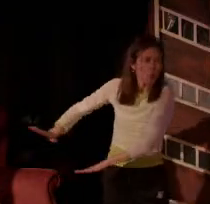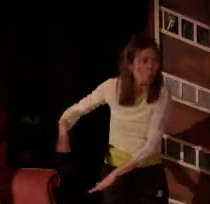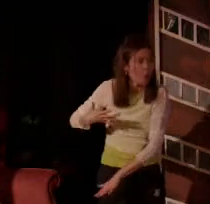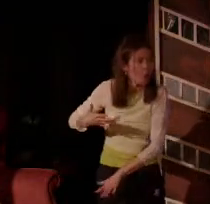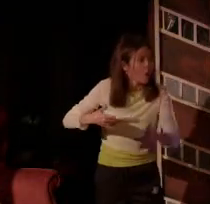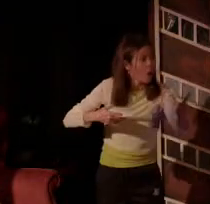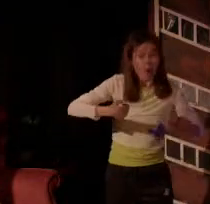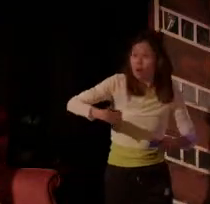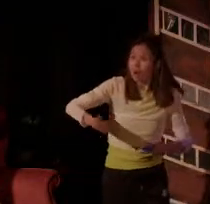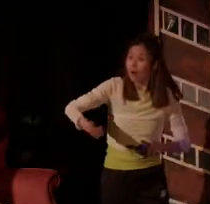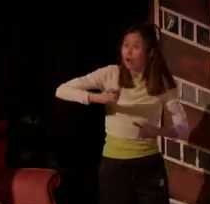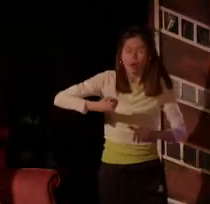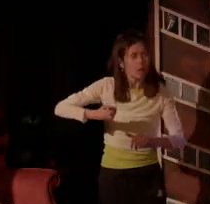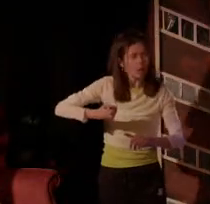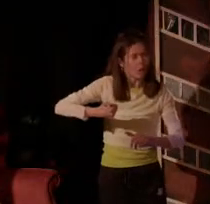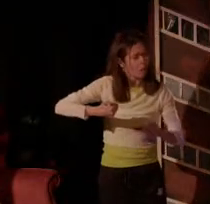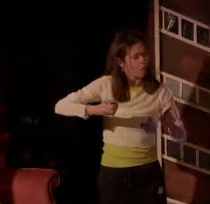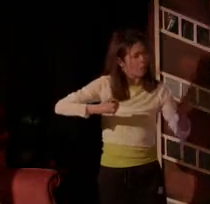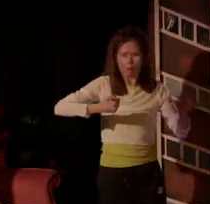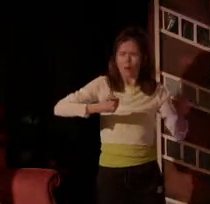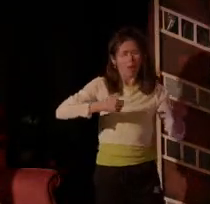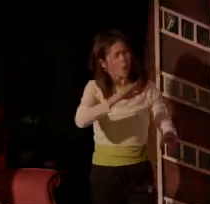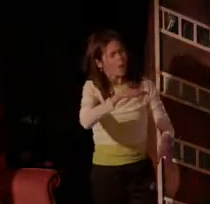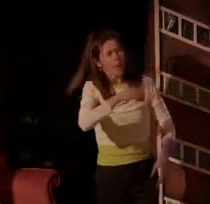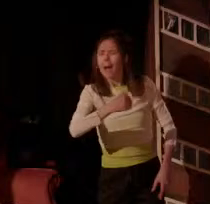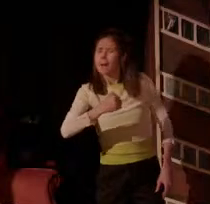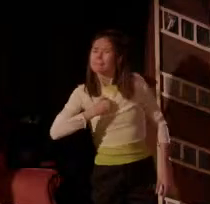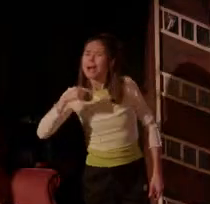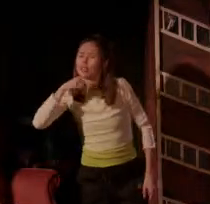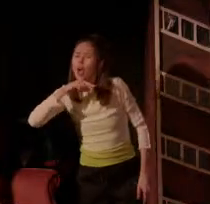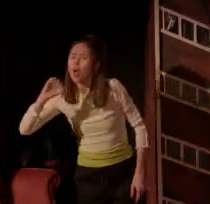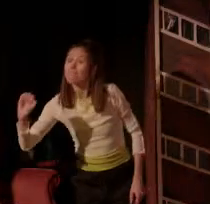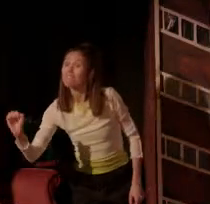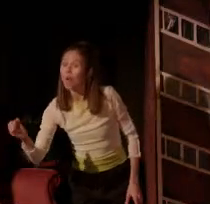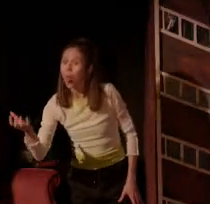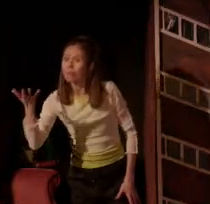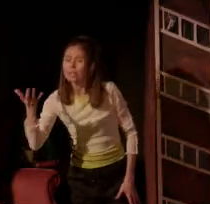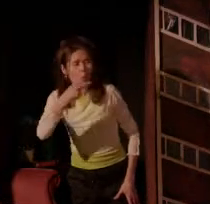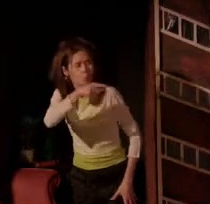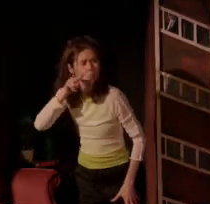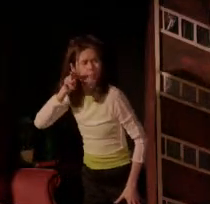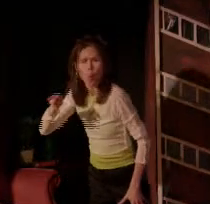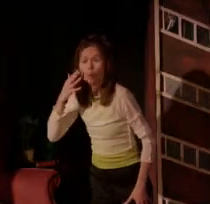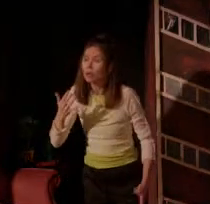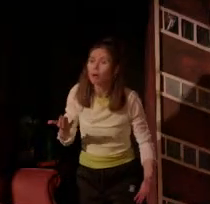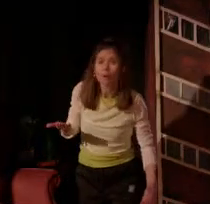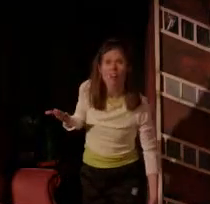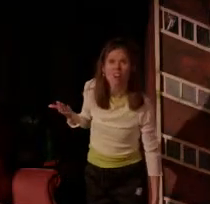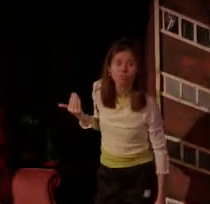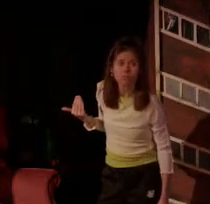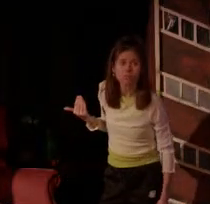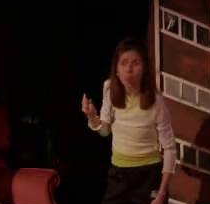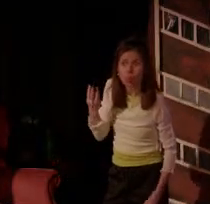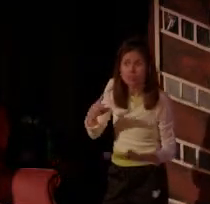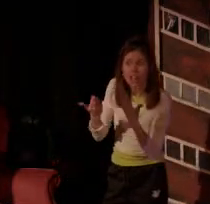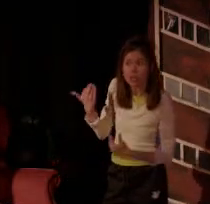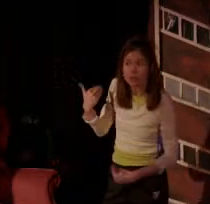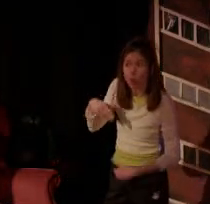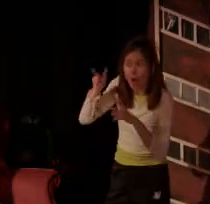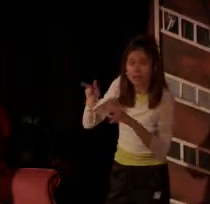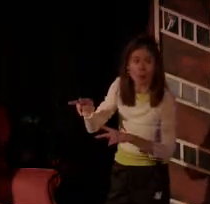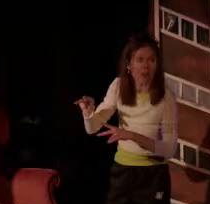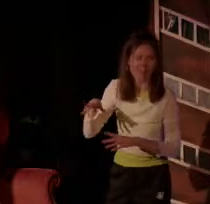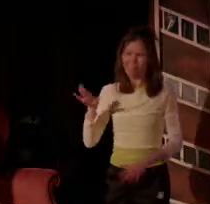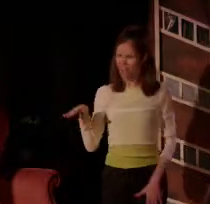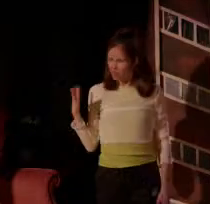Tell me, when did you last see my son, Florida? It's been 3 days since I last saw him. He's often